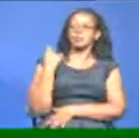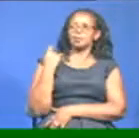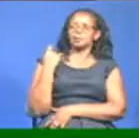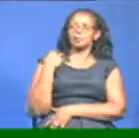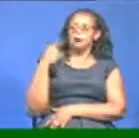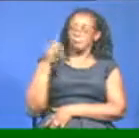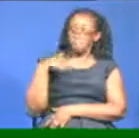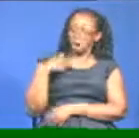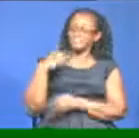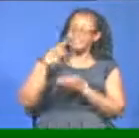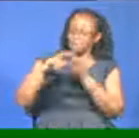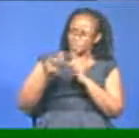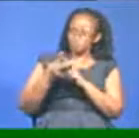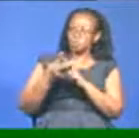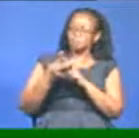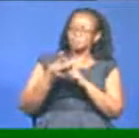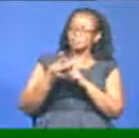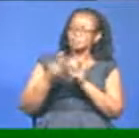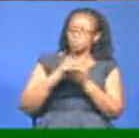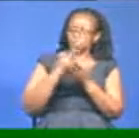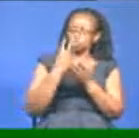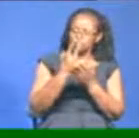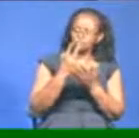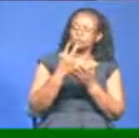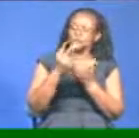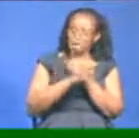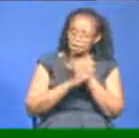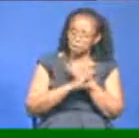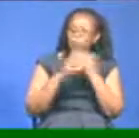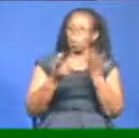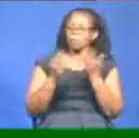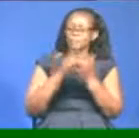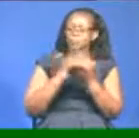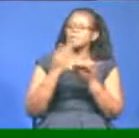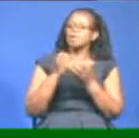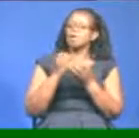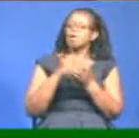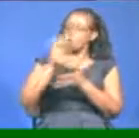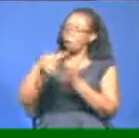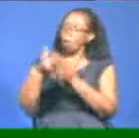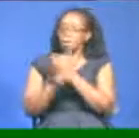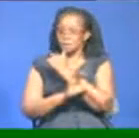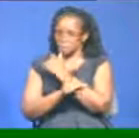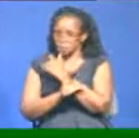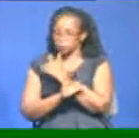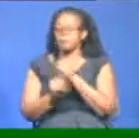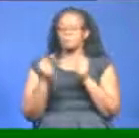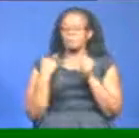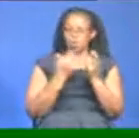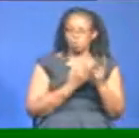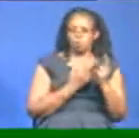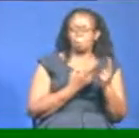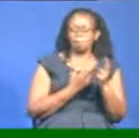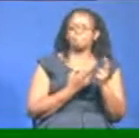multilateral relations in Africa and East Africa specifically, Mr. Speaker. And I hope that the team will also look at